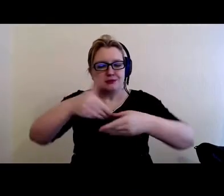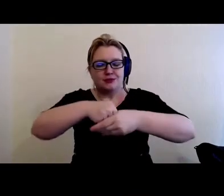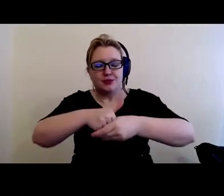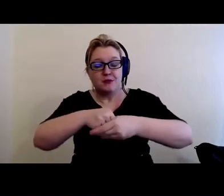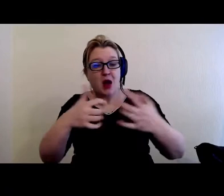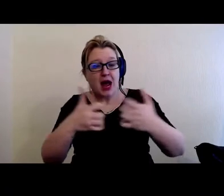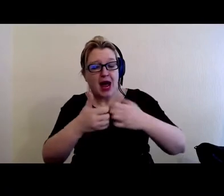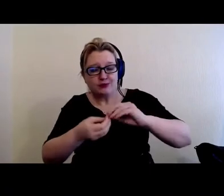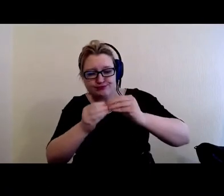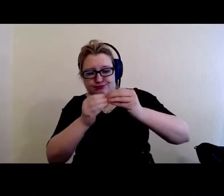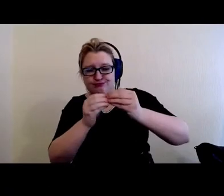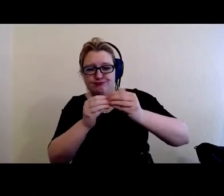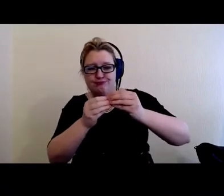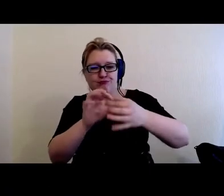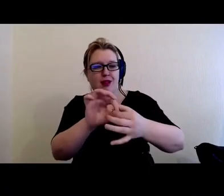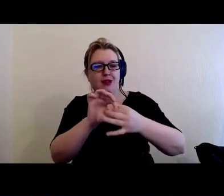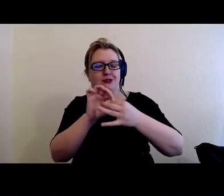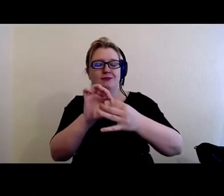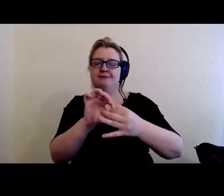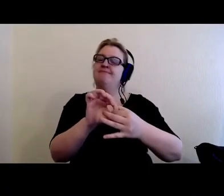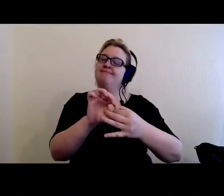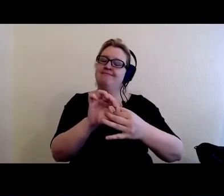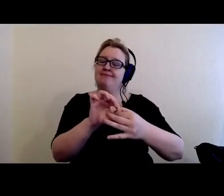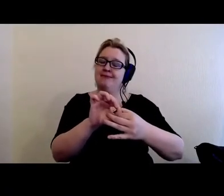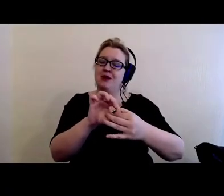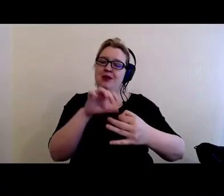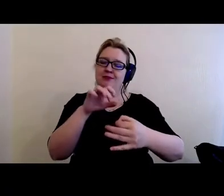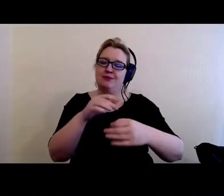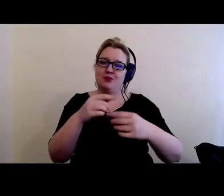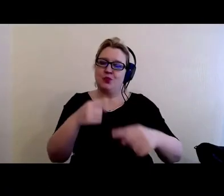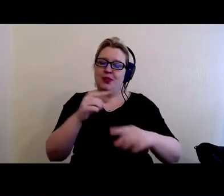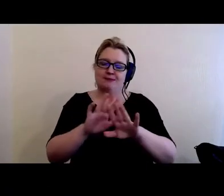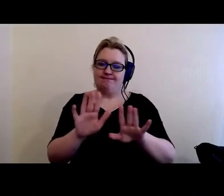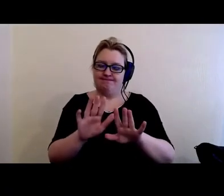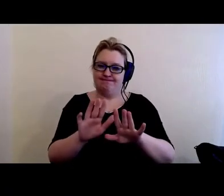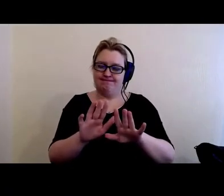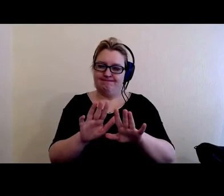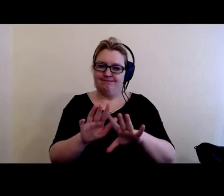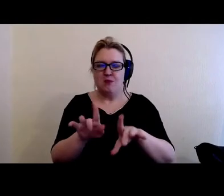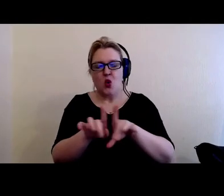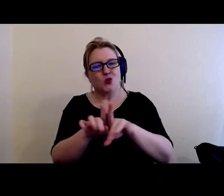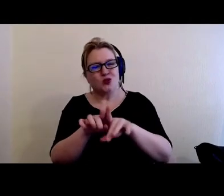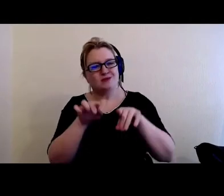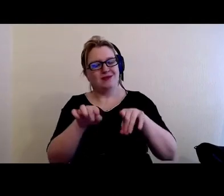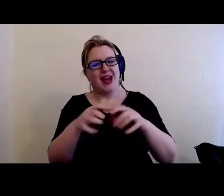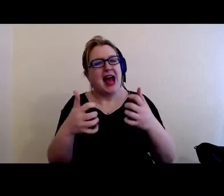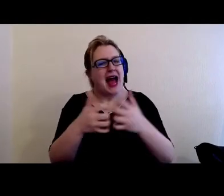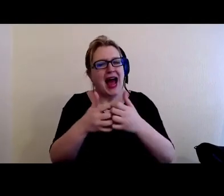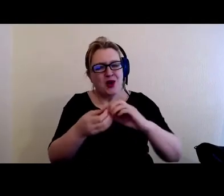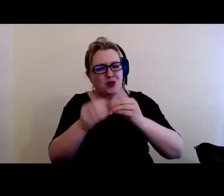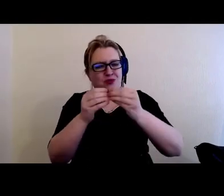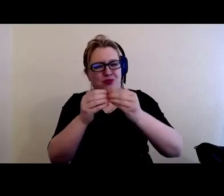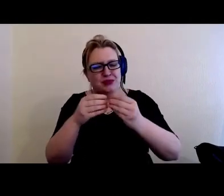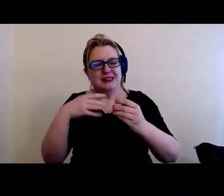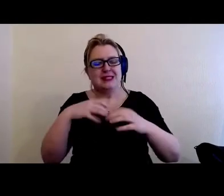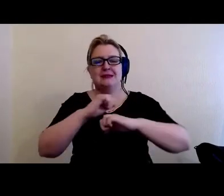afforded. And so, you know, what's important for system leadership is how to create the space in which those conversations and those relationships can develop and the